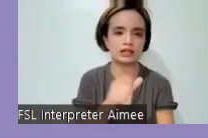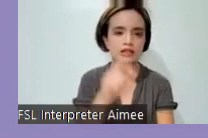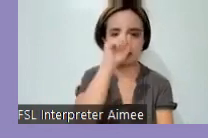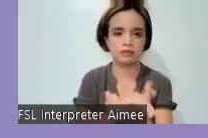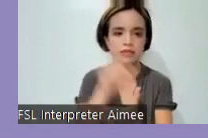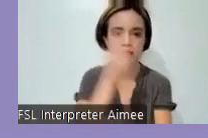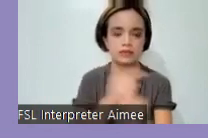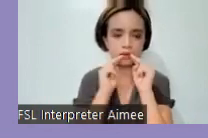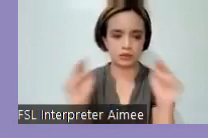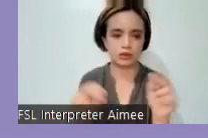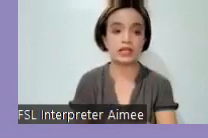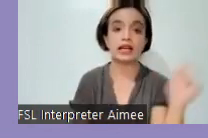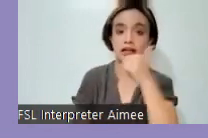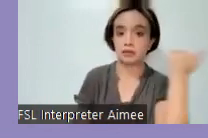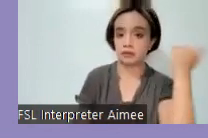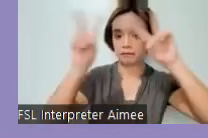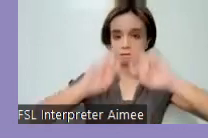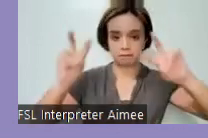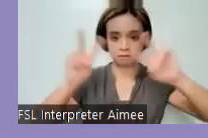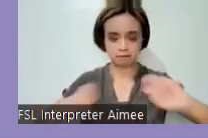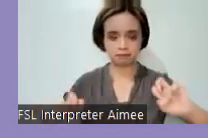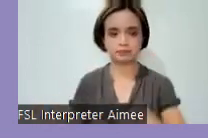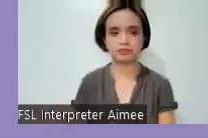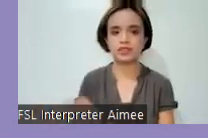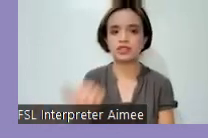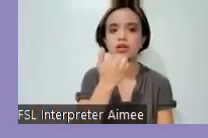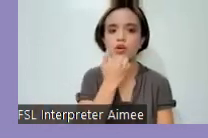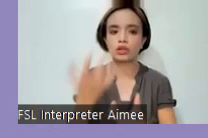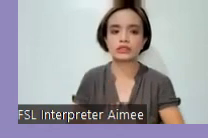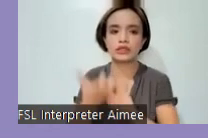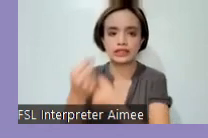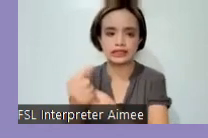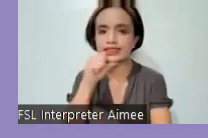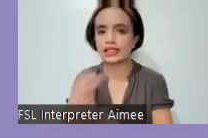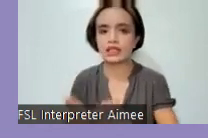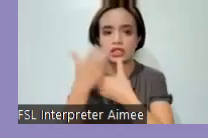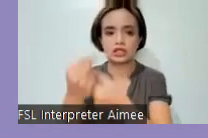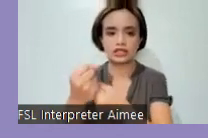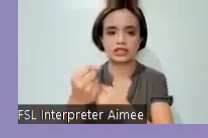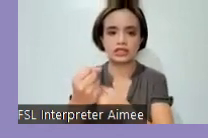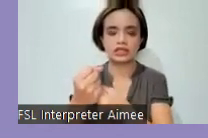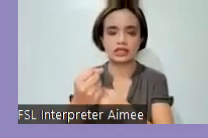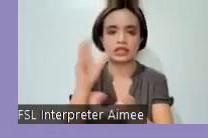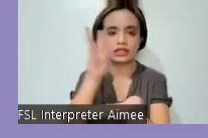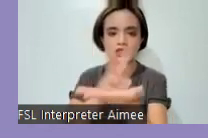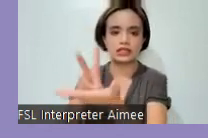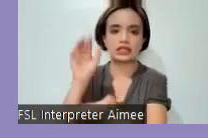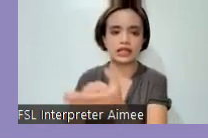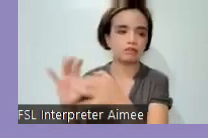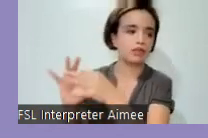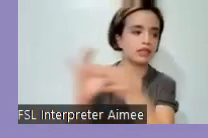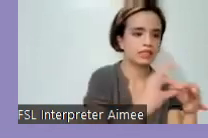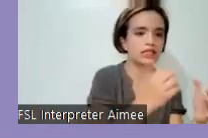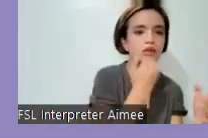news. Another study contends that mistrust in institutions is linked to belief in